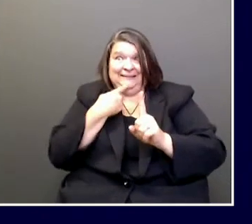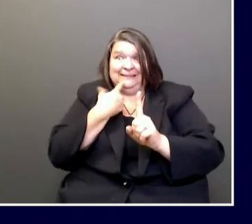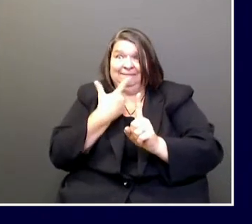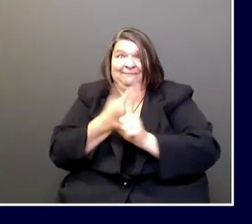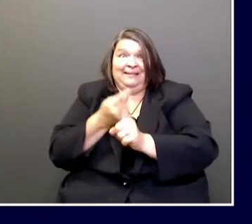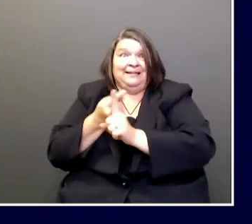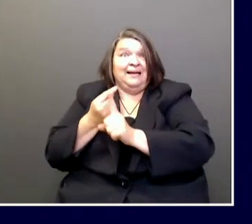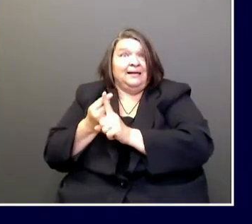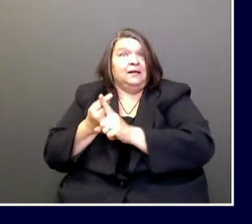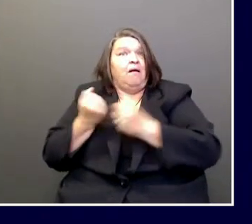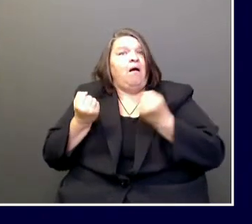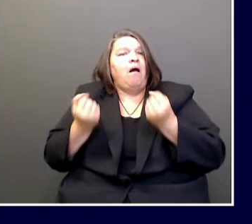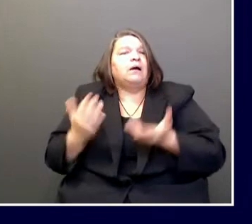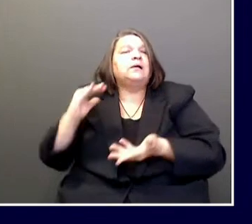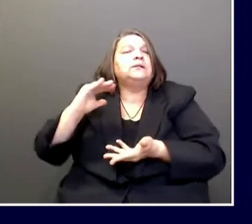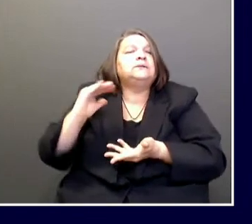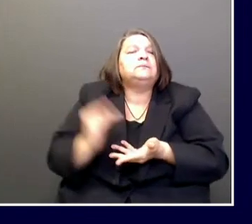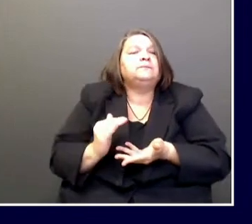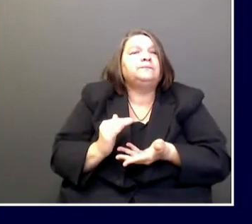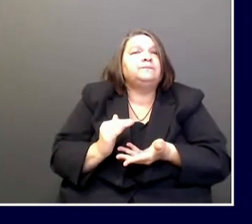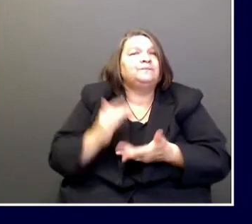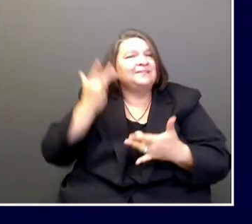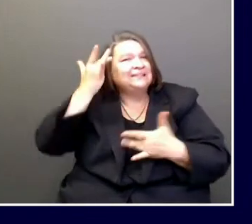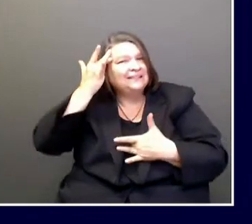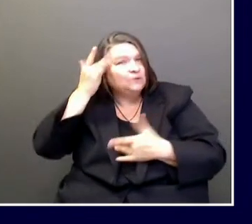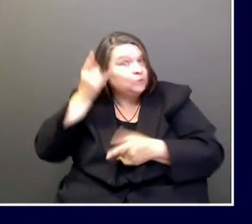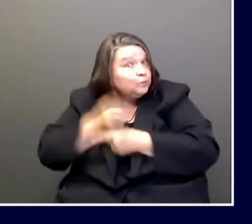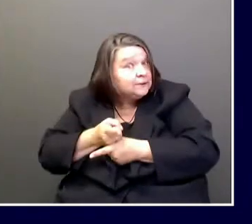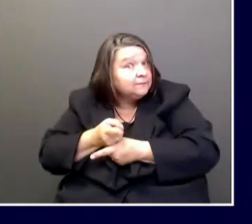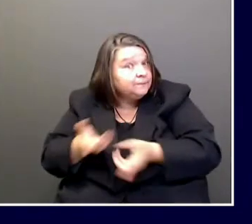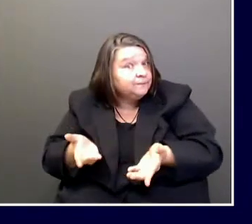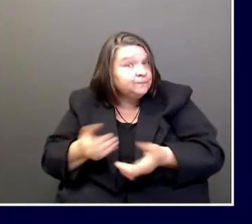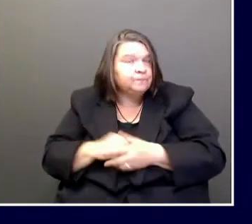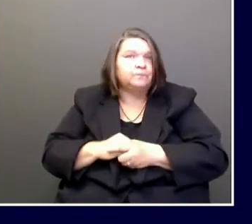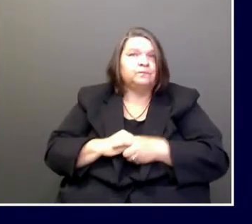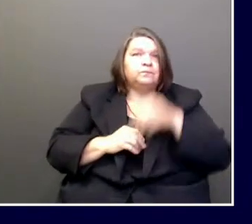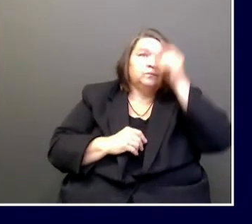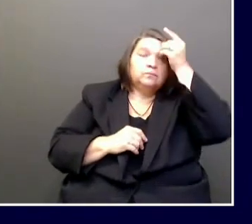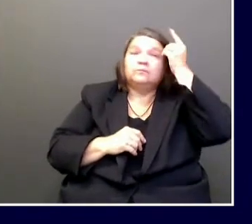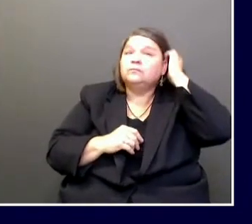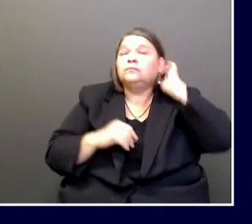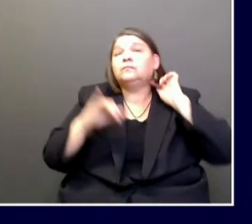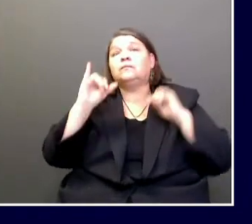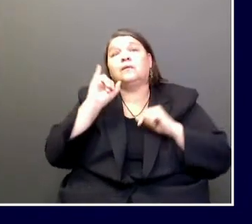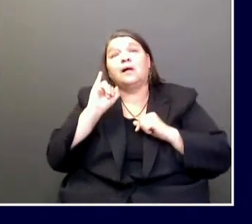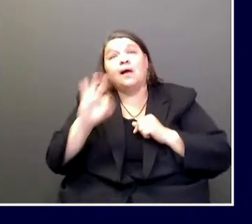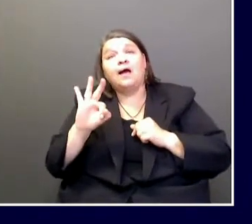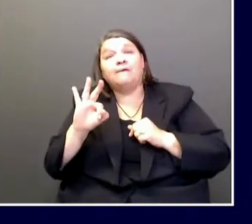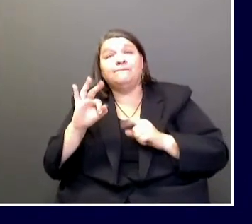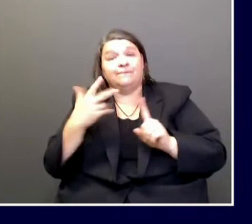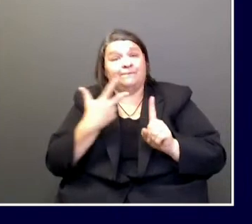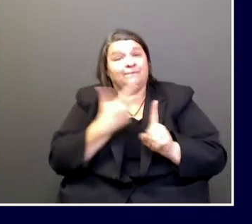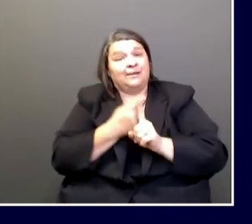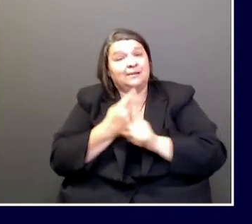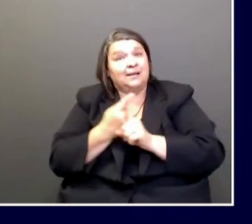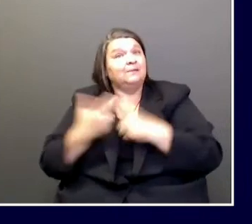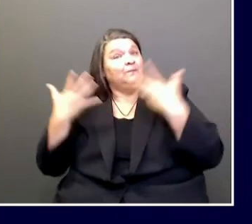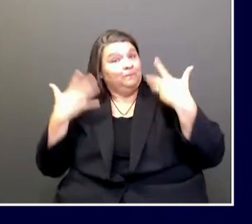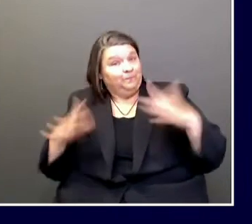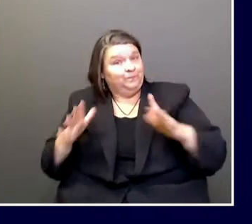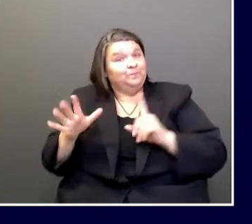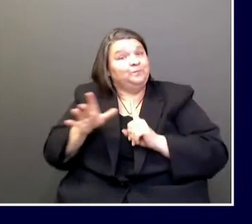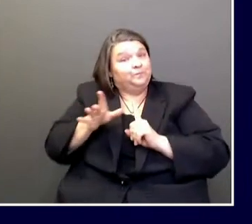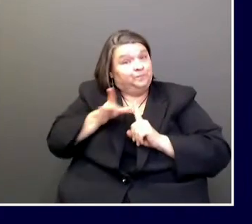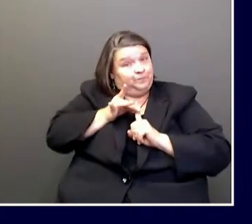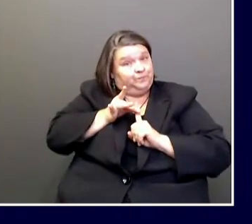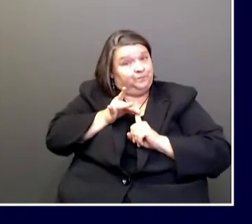Indeed, yes, Chris. The symptoms that someone can experience if they are having a breakthrough case are the same ones that they could